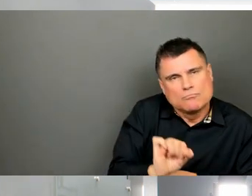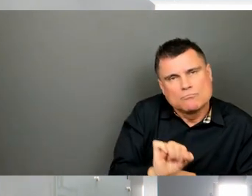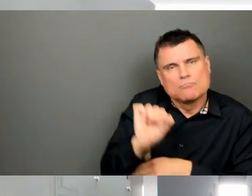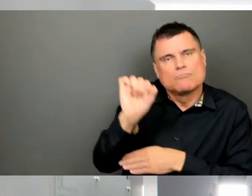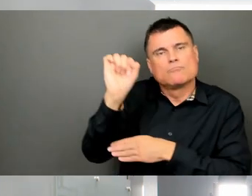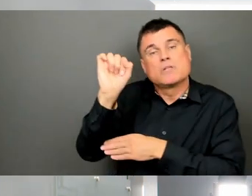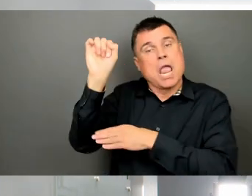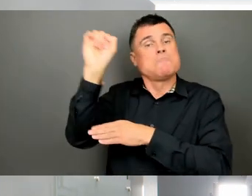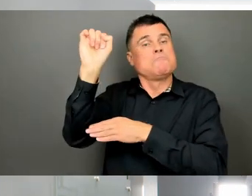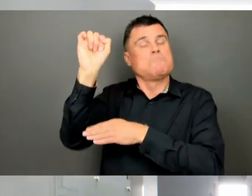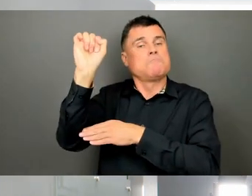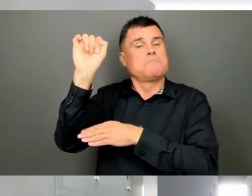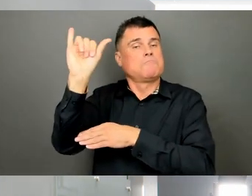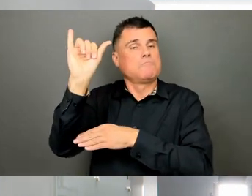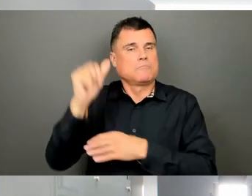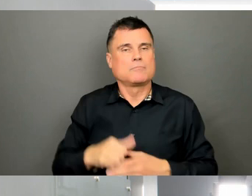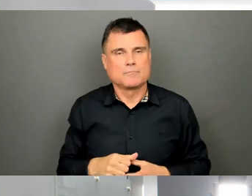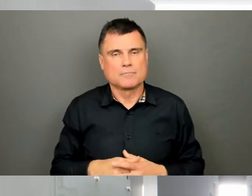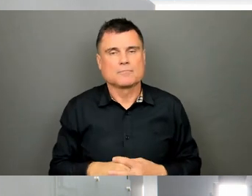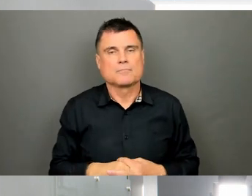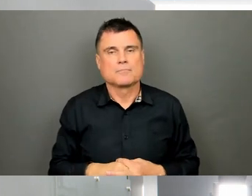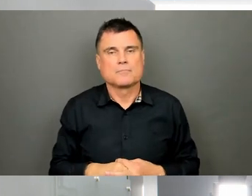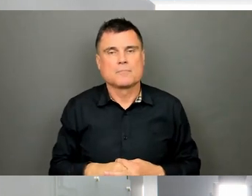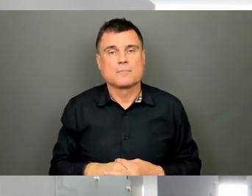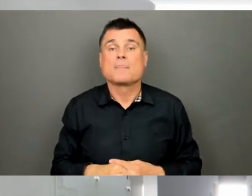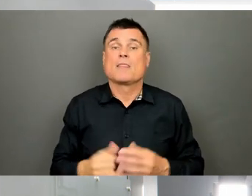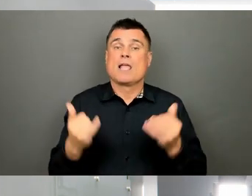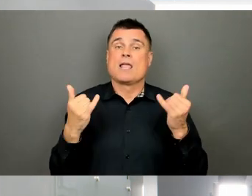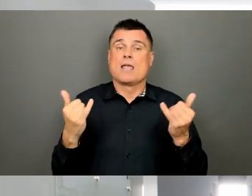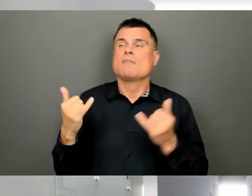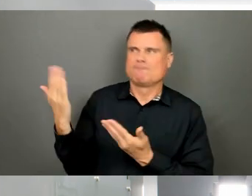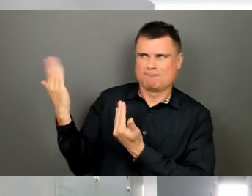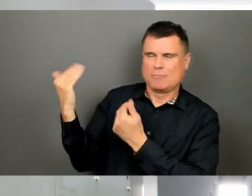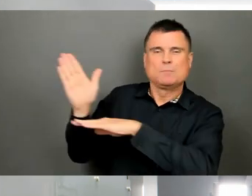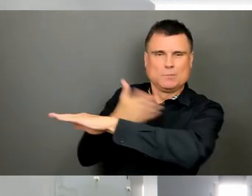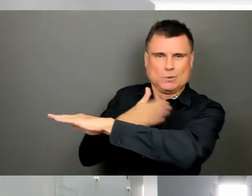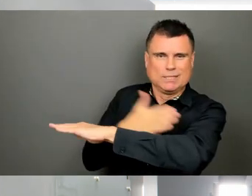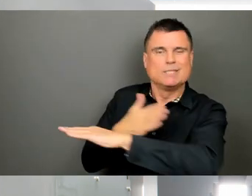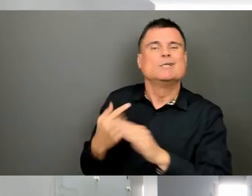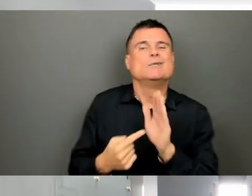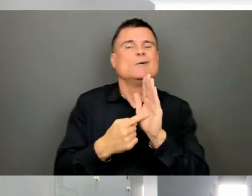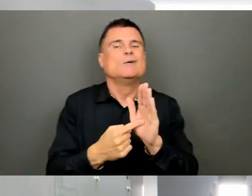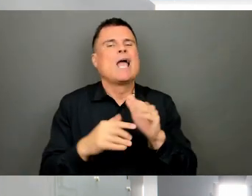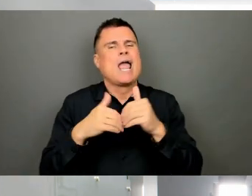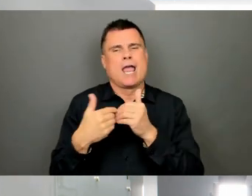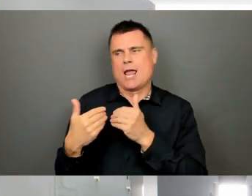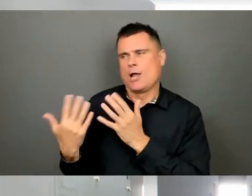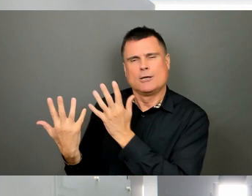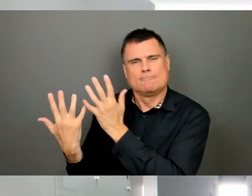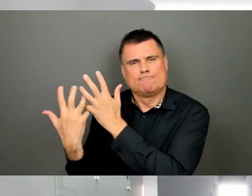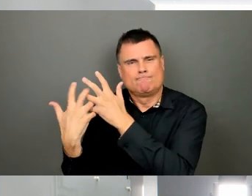deeper when you get higher, but it's a little bit harder to go deeper when you're high, right? So we're going to break it down. We're going to cue the music, and we're going to put it all